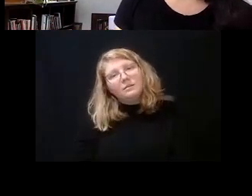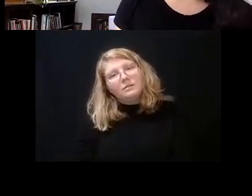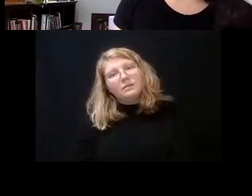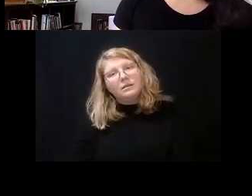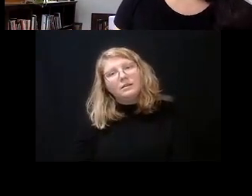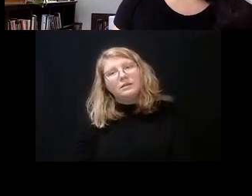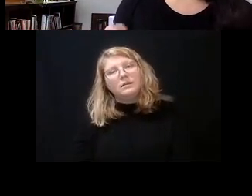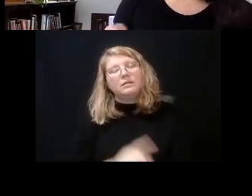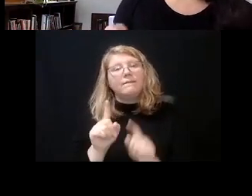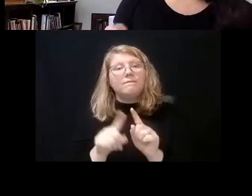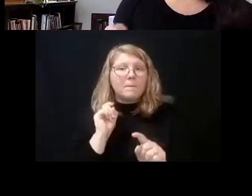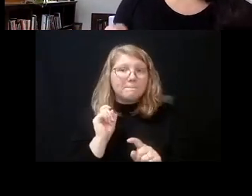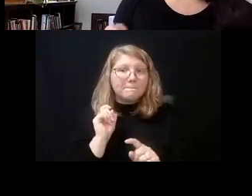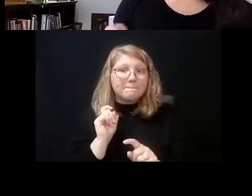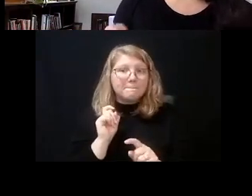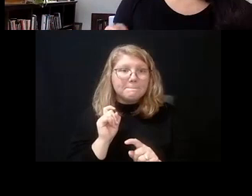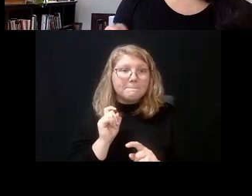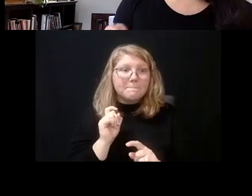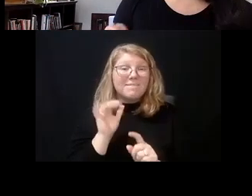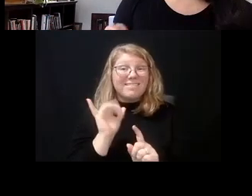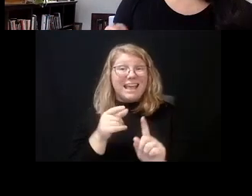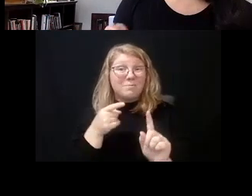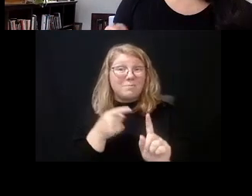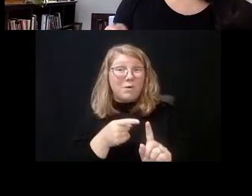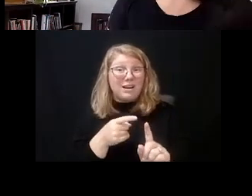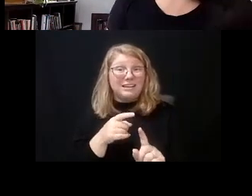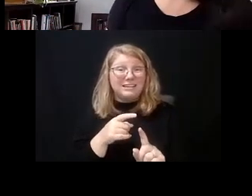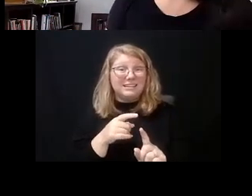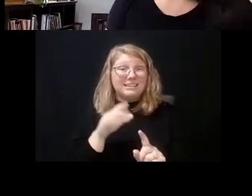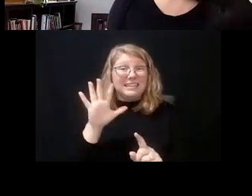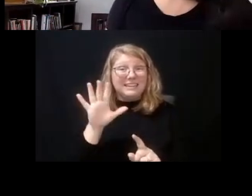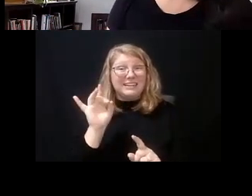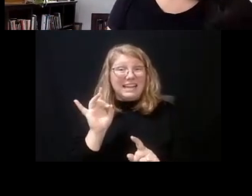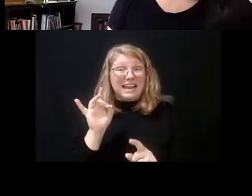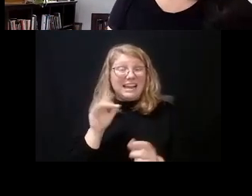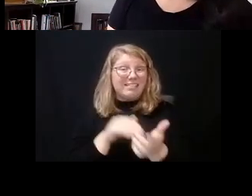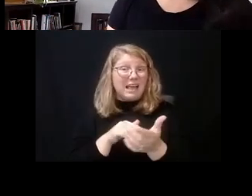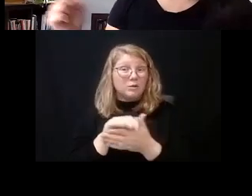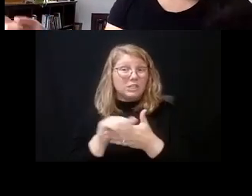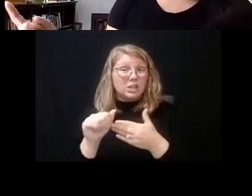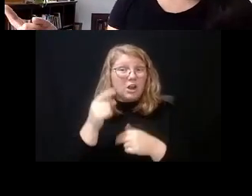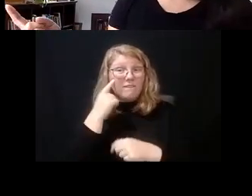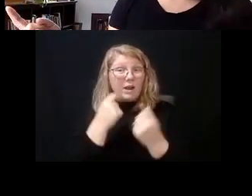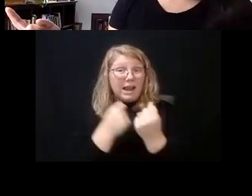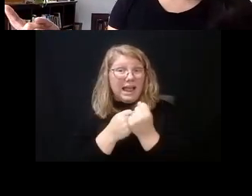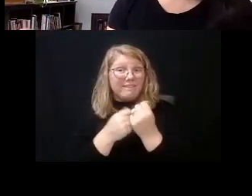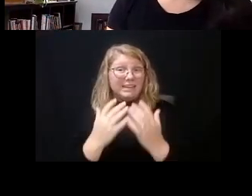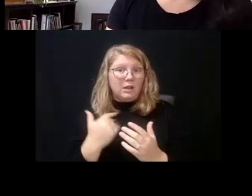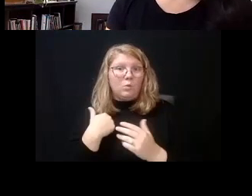from that point, that $58,000 for an advocate, we went up